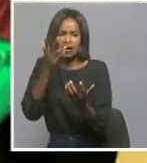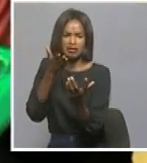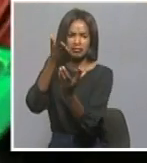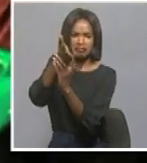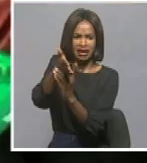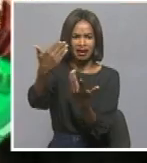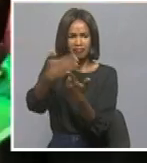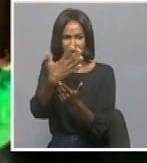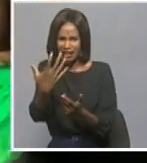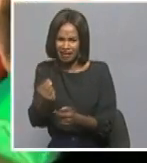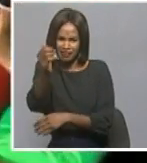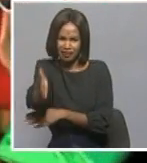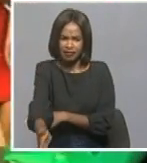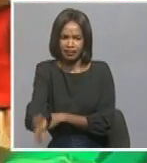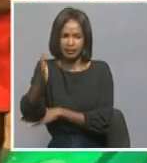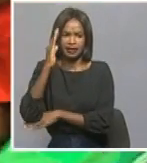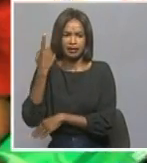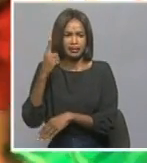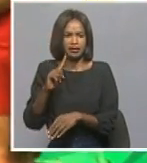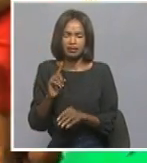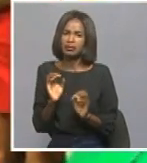country based on some sort of prior approval?